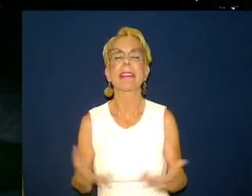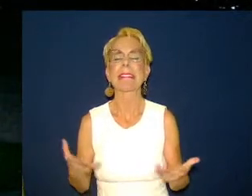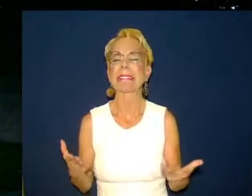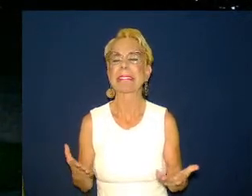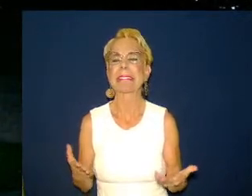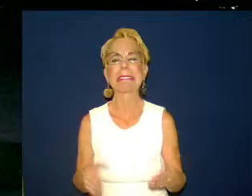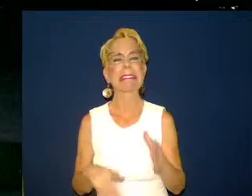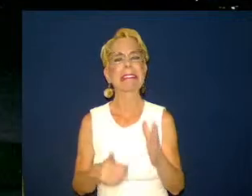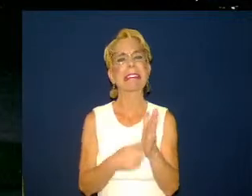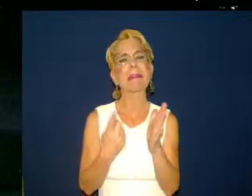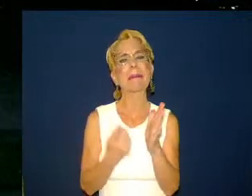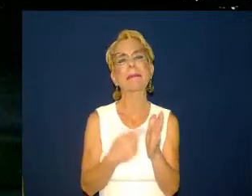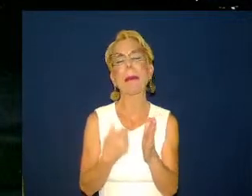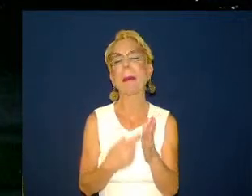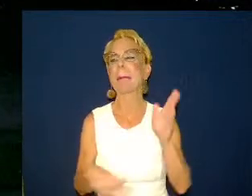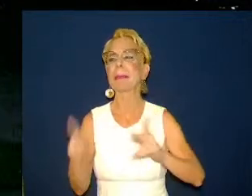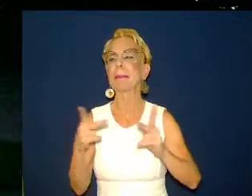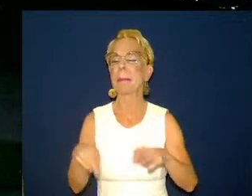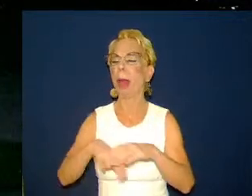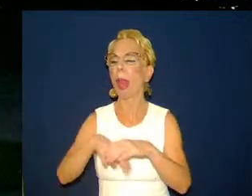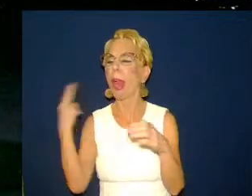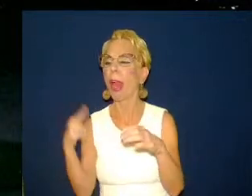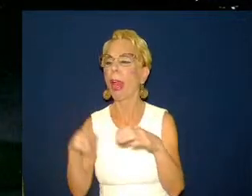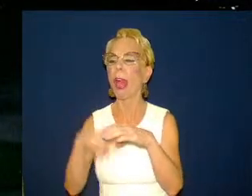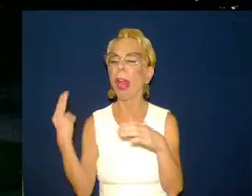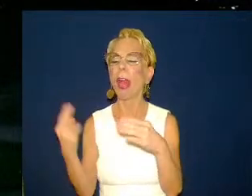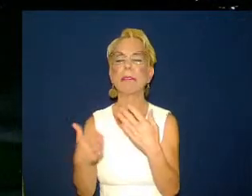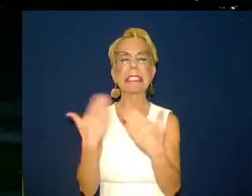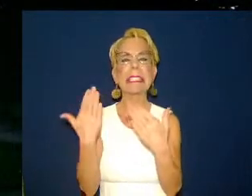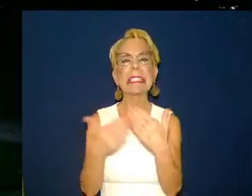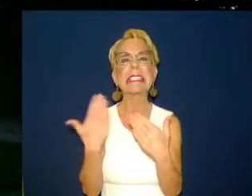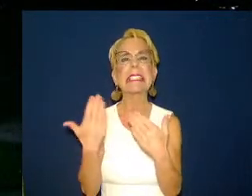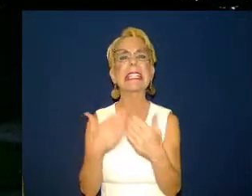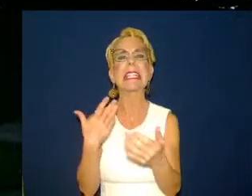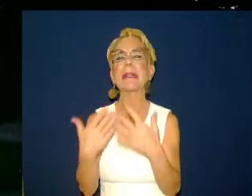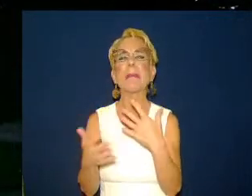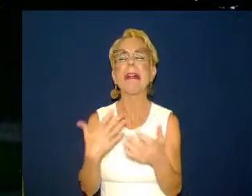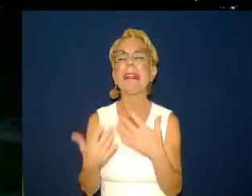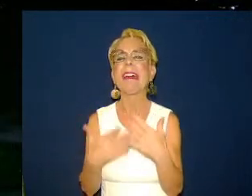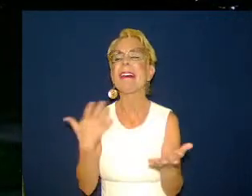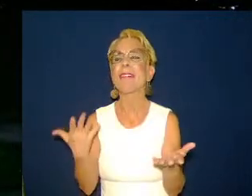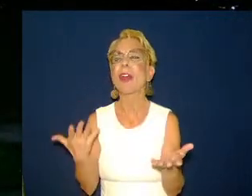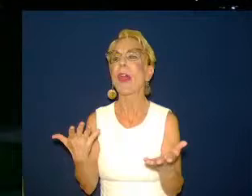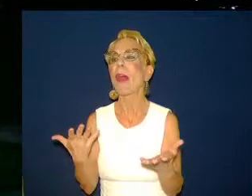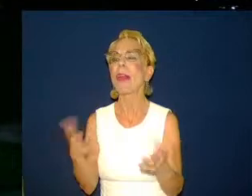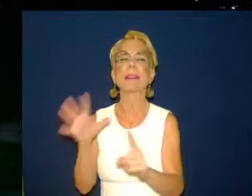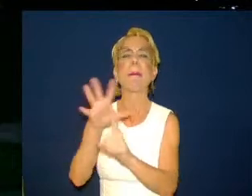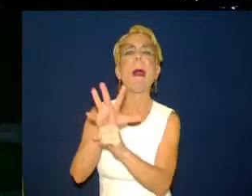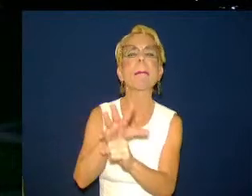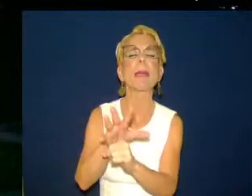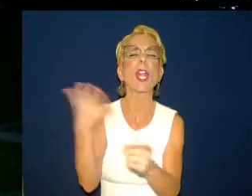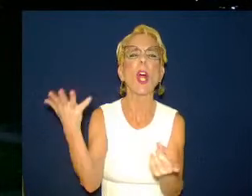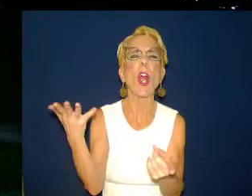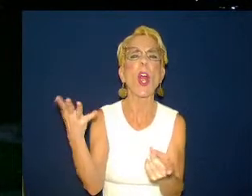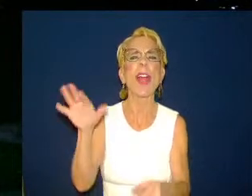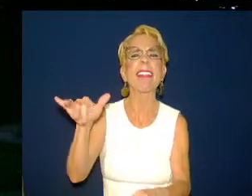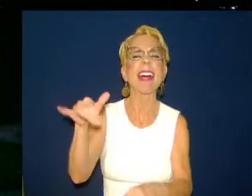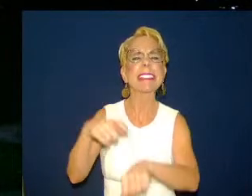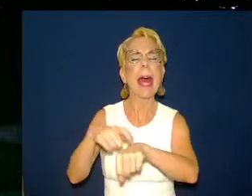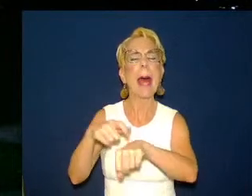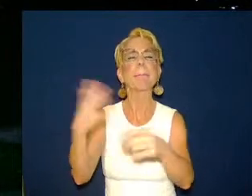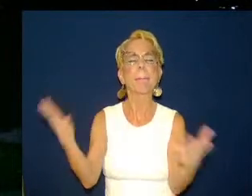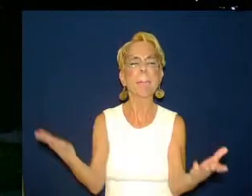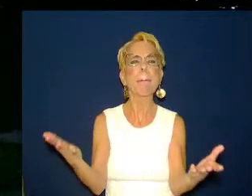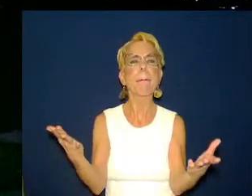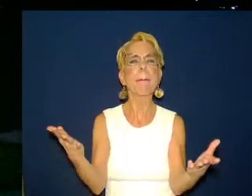world, the easiest thing to do is just follow that trend. You know, that's not the way it was in the Church of Philadelphia. Jesus gave them a